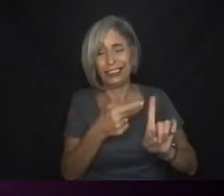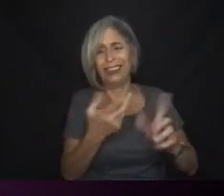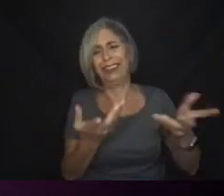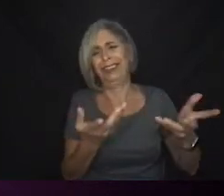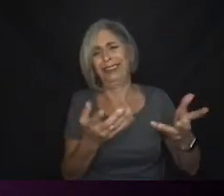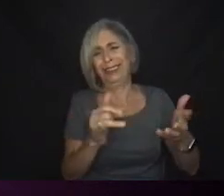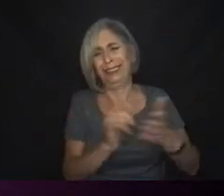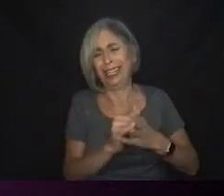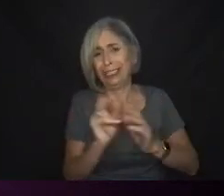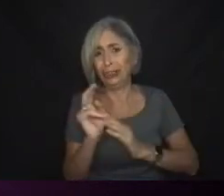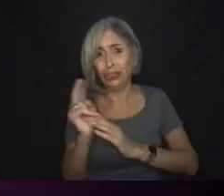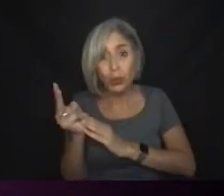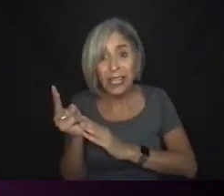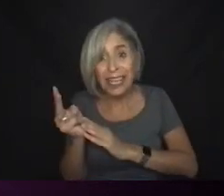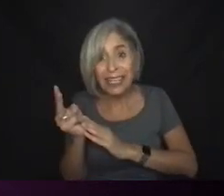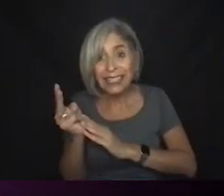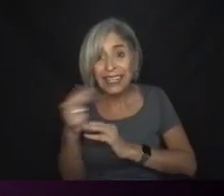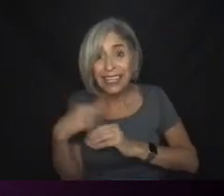come on, that takes 2 seconds, really?